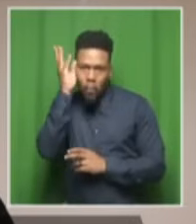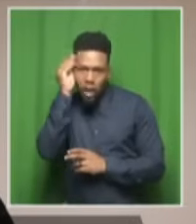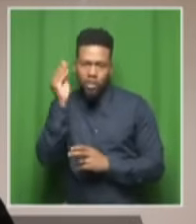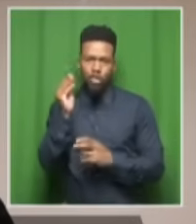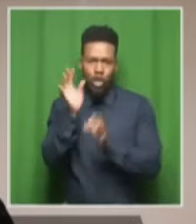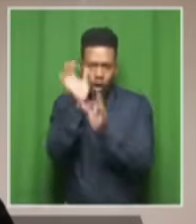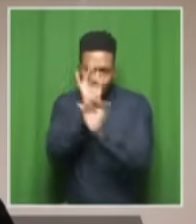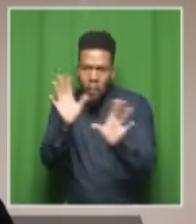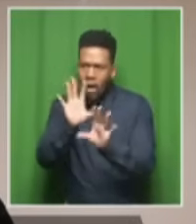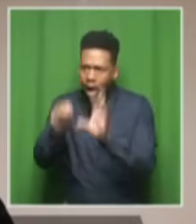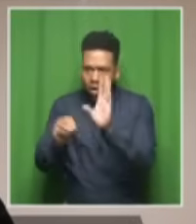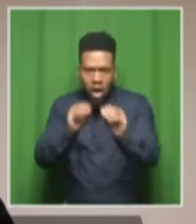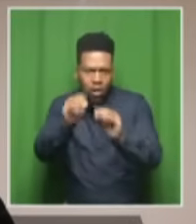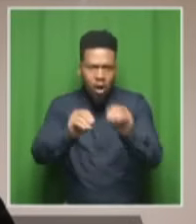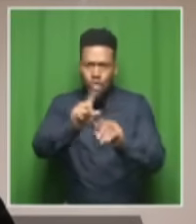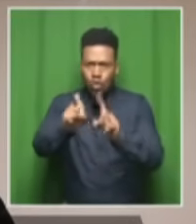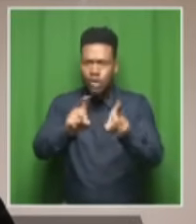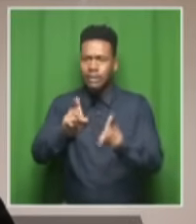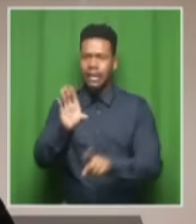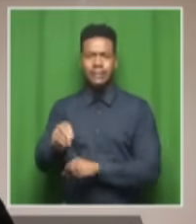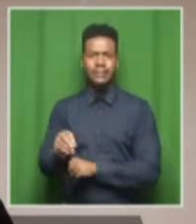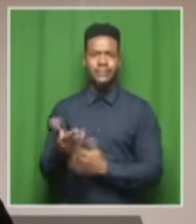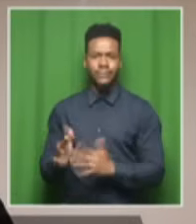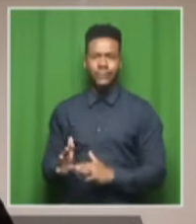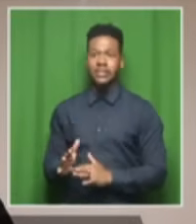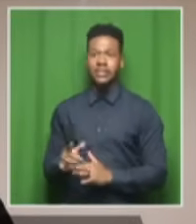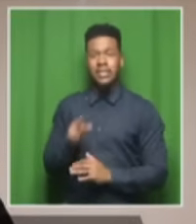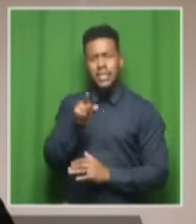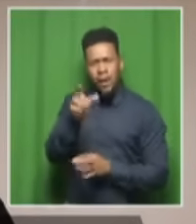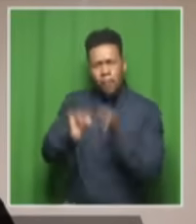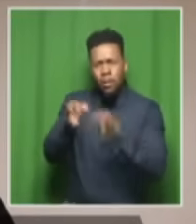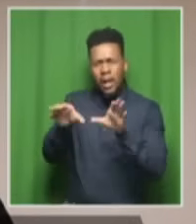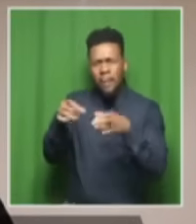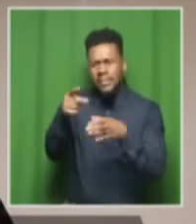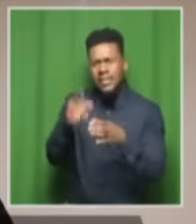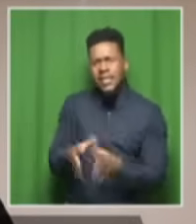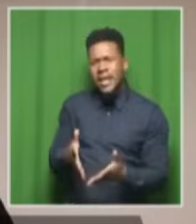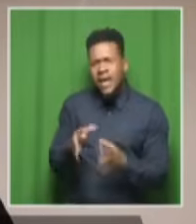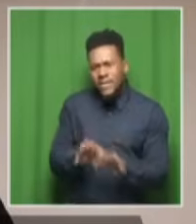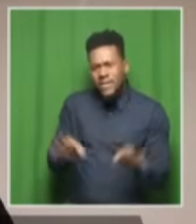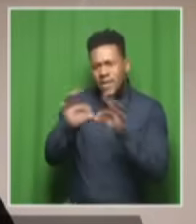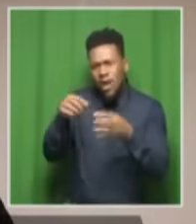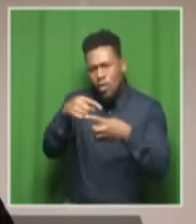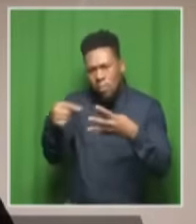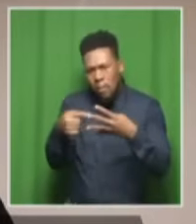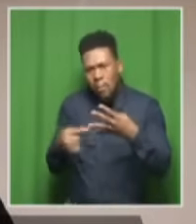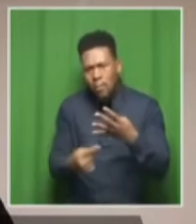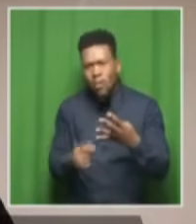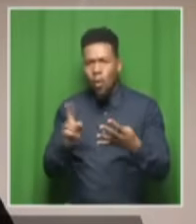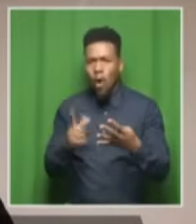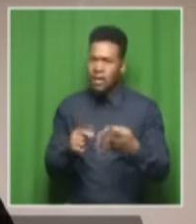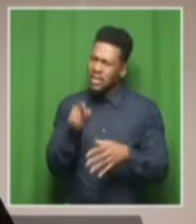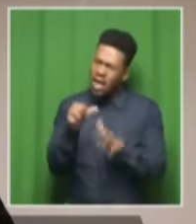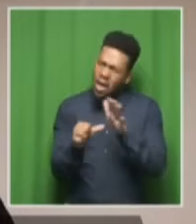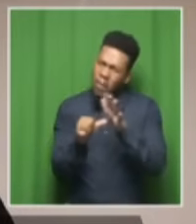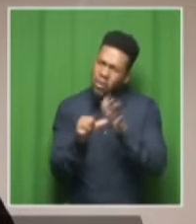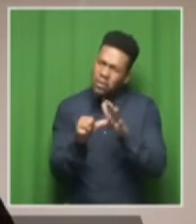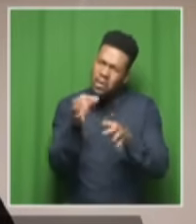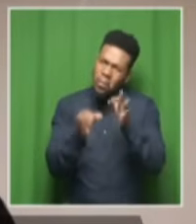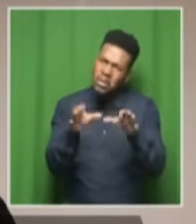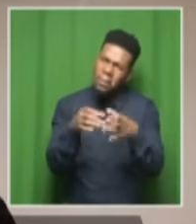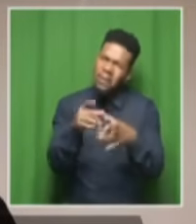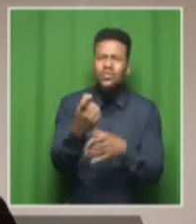question the parties and let us know what our values in the party are, and know, let us know our importance in the party, because some of